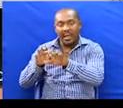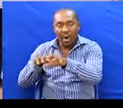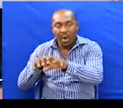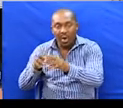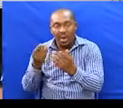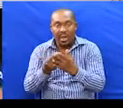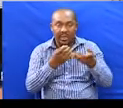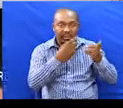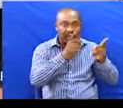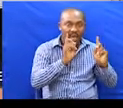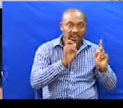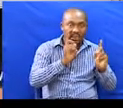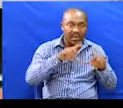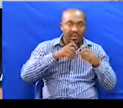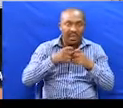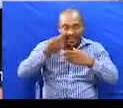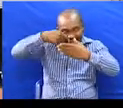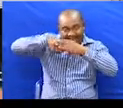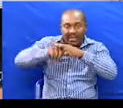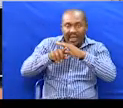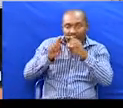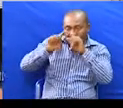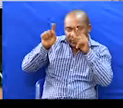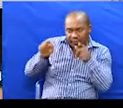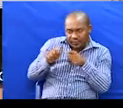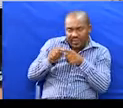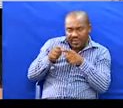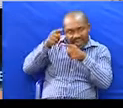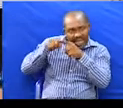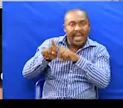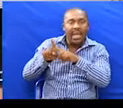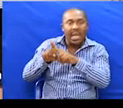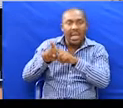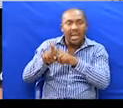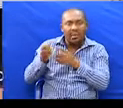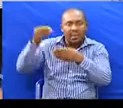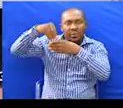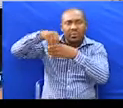what is inside the nucleus? What the nucleus consists of?